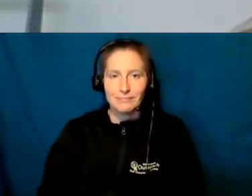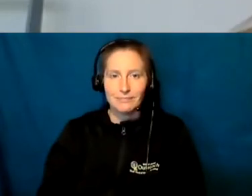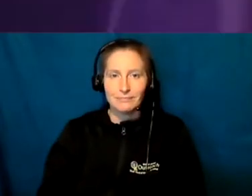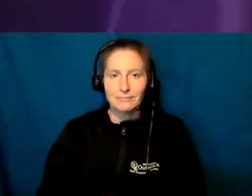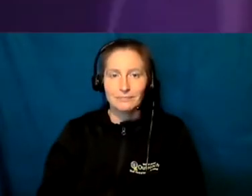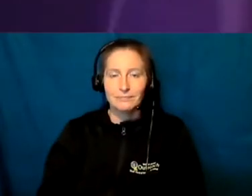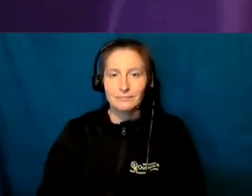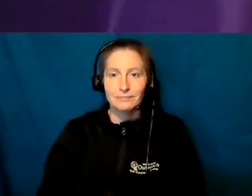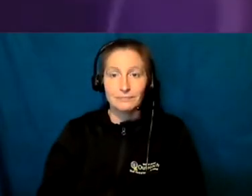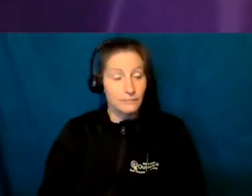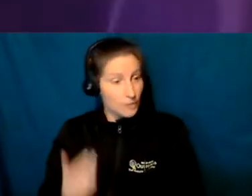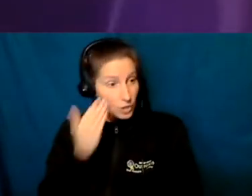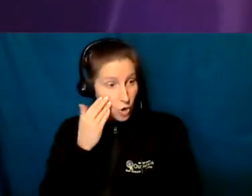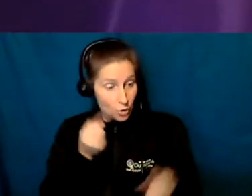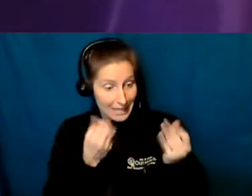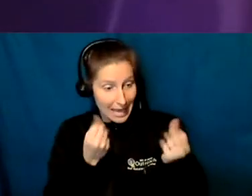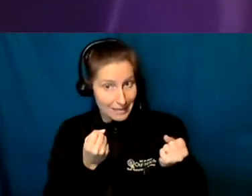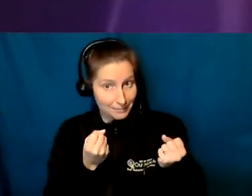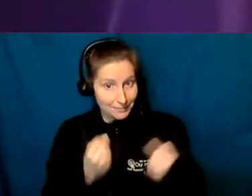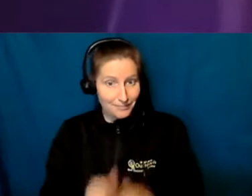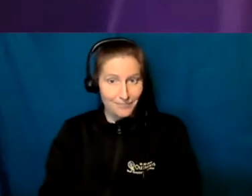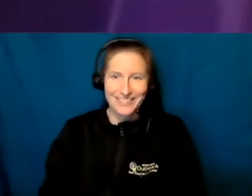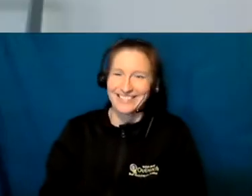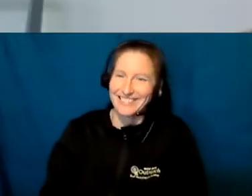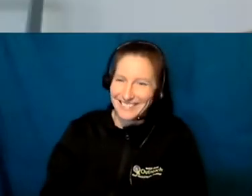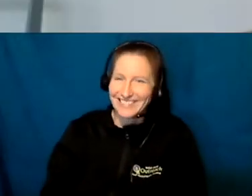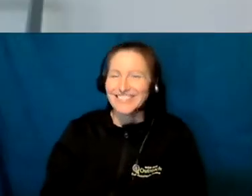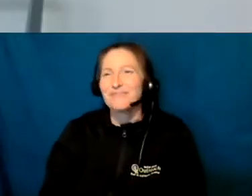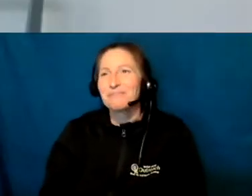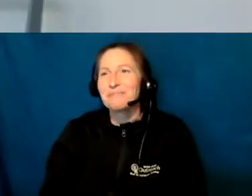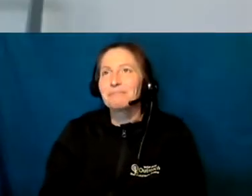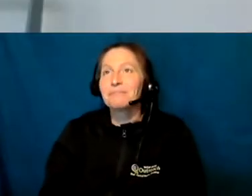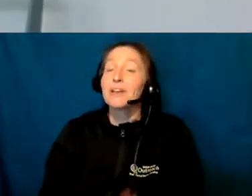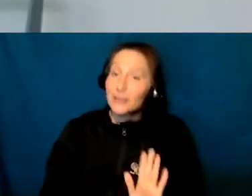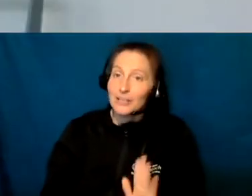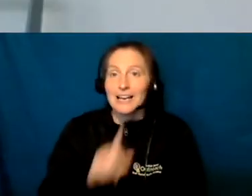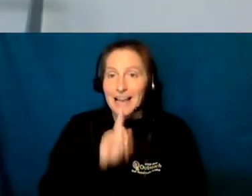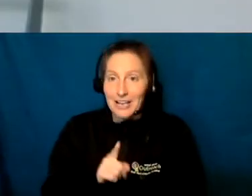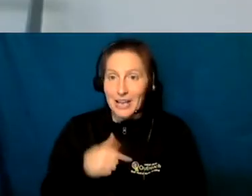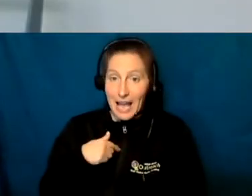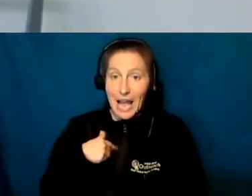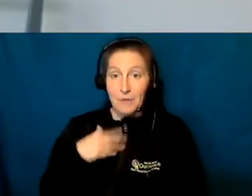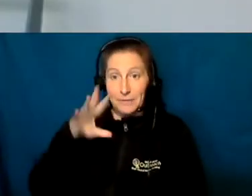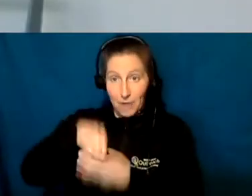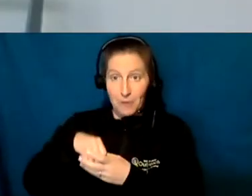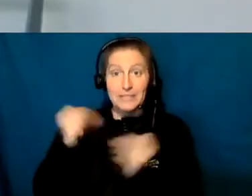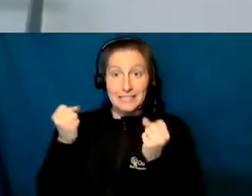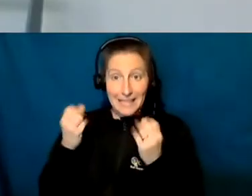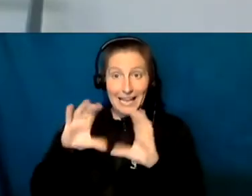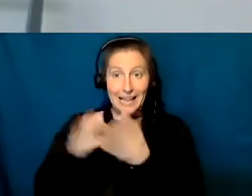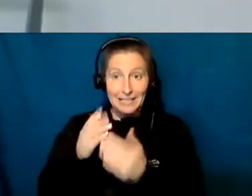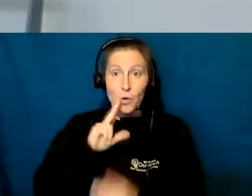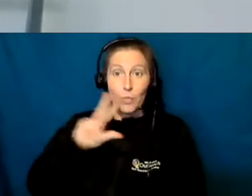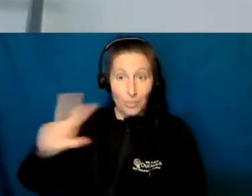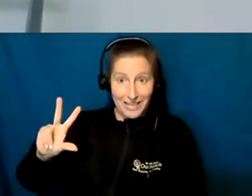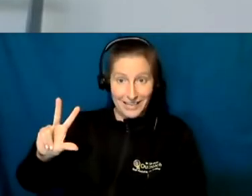Do you know any sign language? Yeah, I learned, well, actually, I was in sign language classes when I was 3, and I was